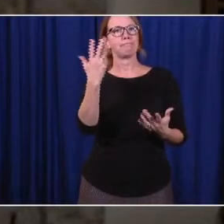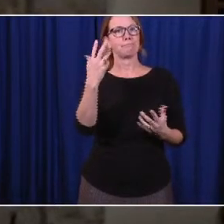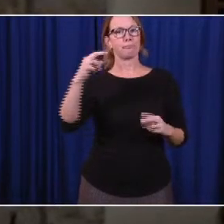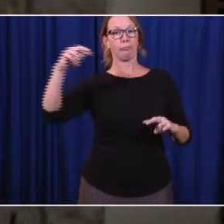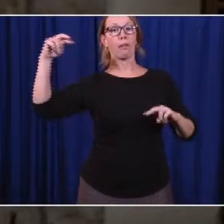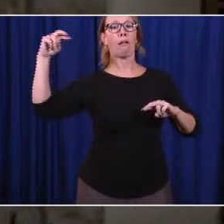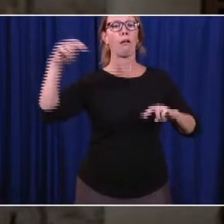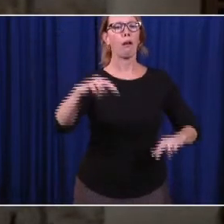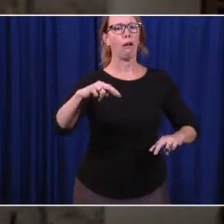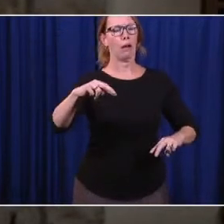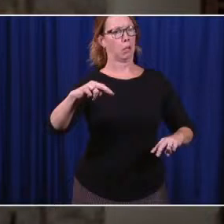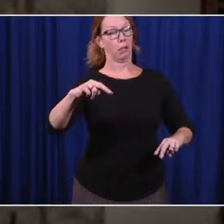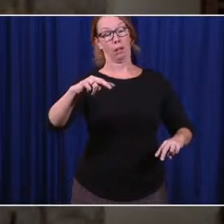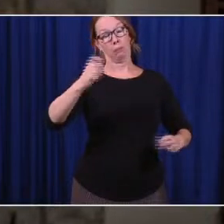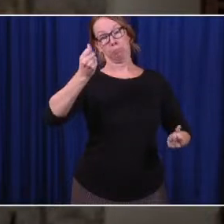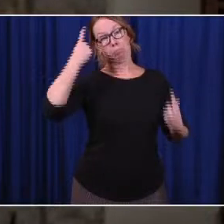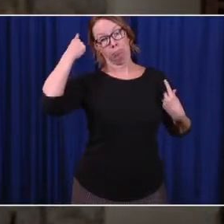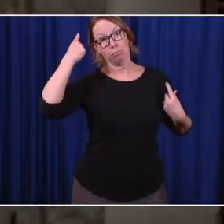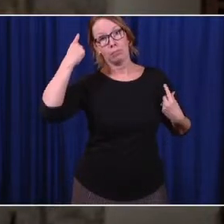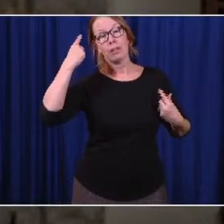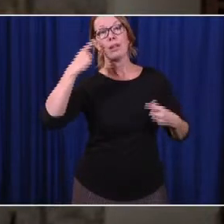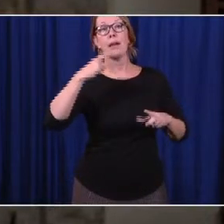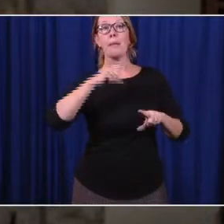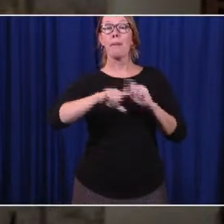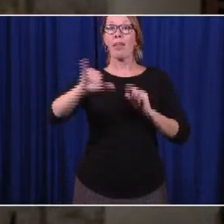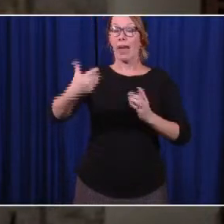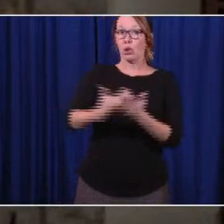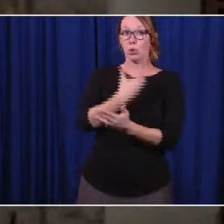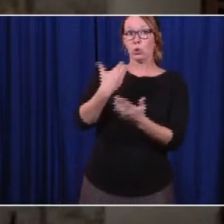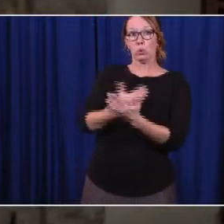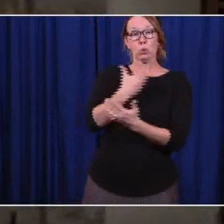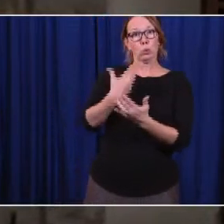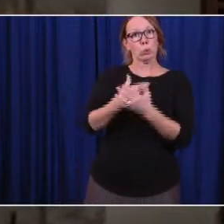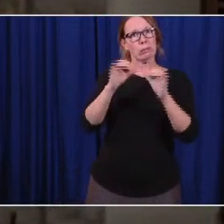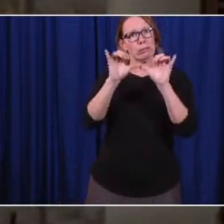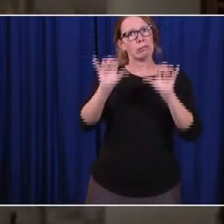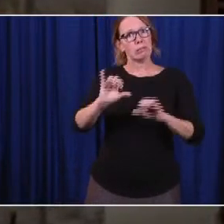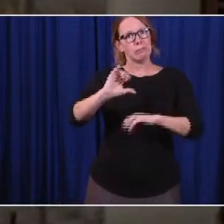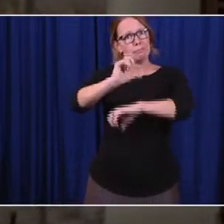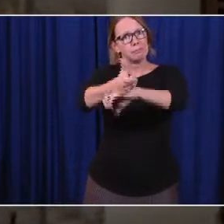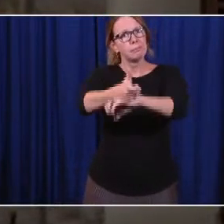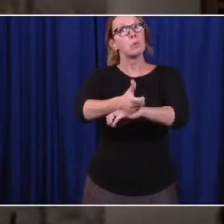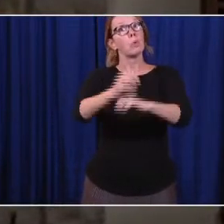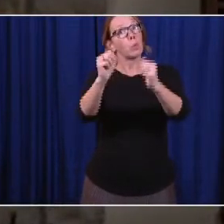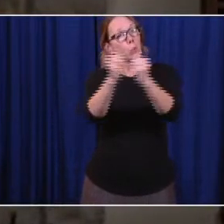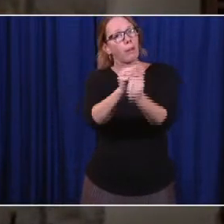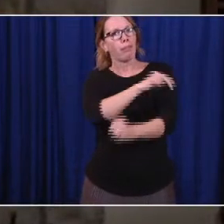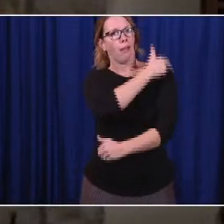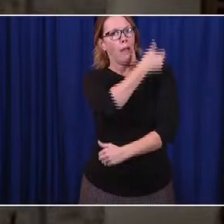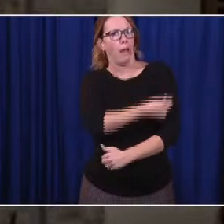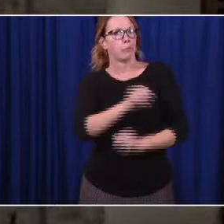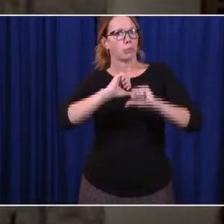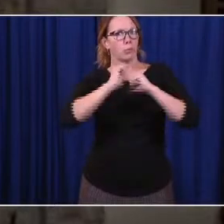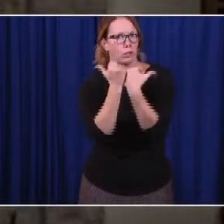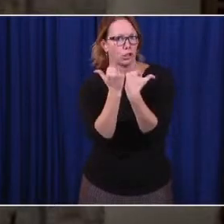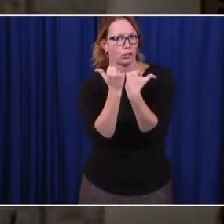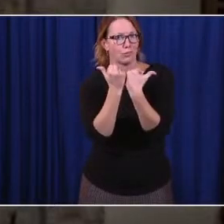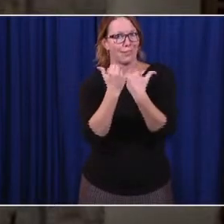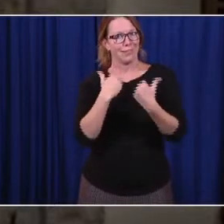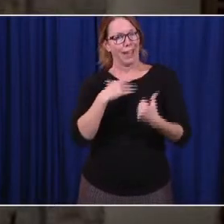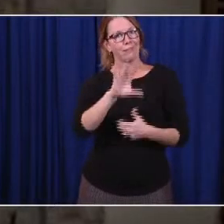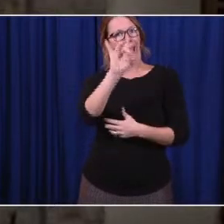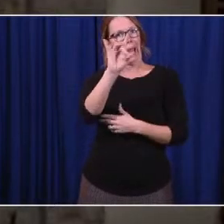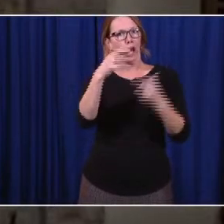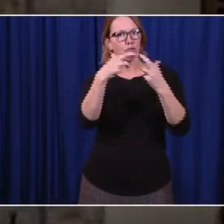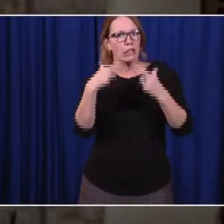looking in may not fully understand this, but it was a new system we put together with the Hospital Association. They have 8 regions of the state,